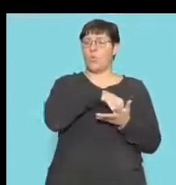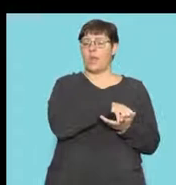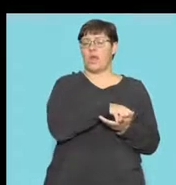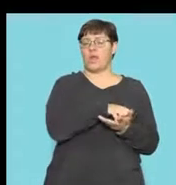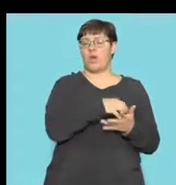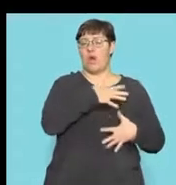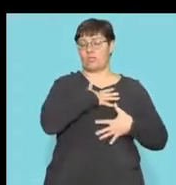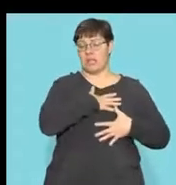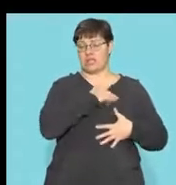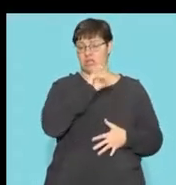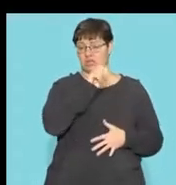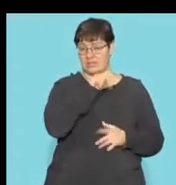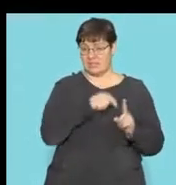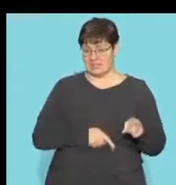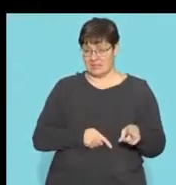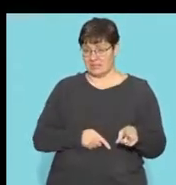oxidizing agent.